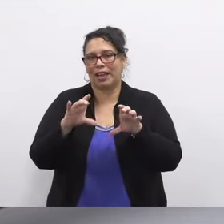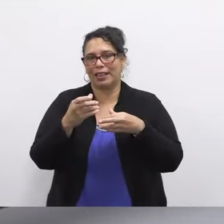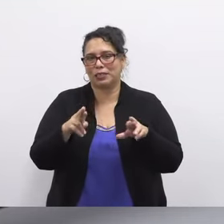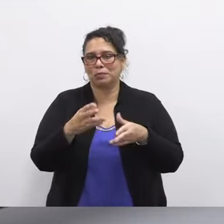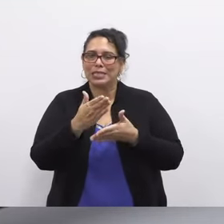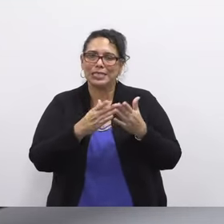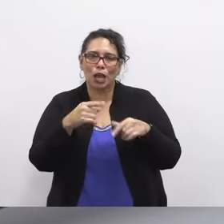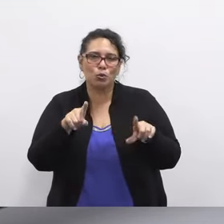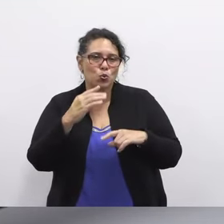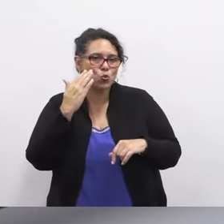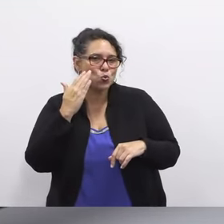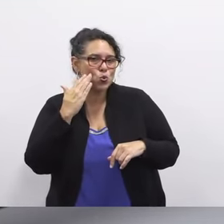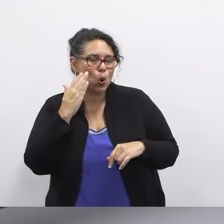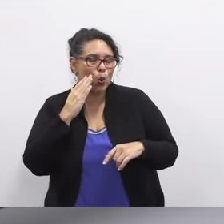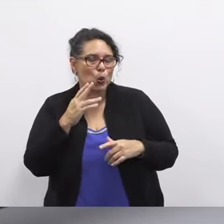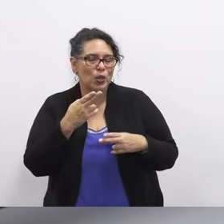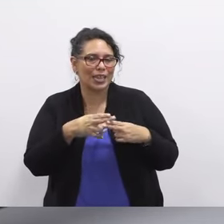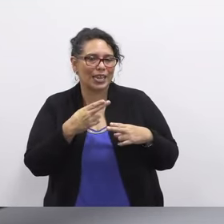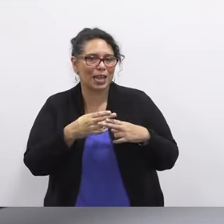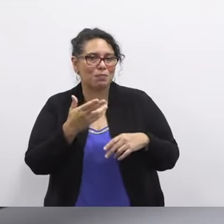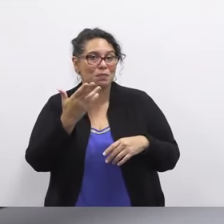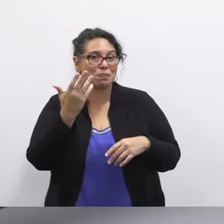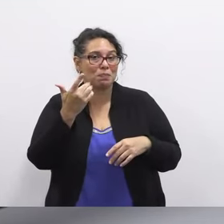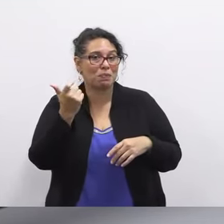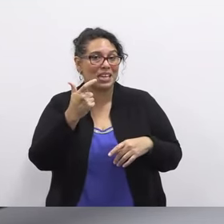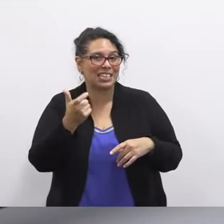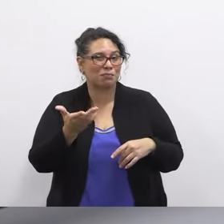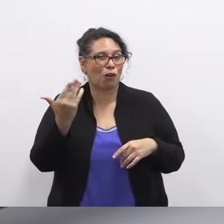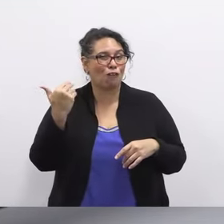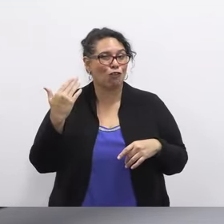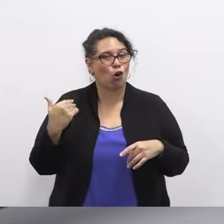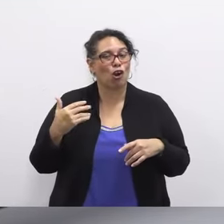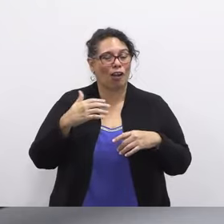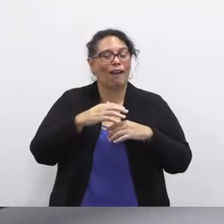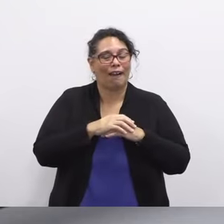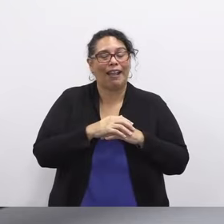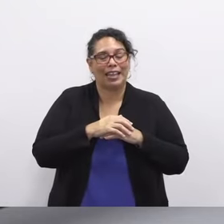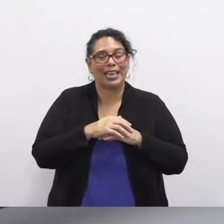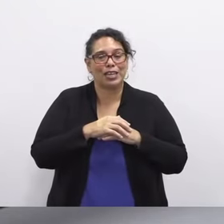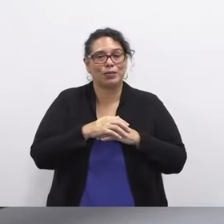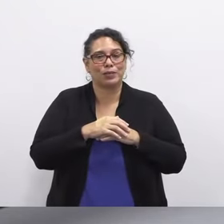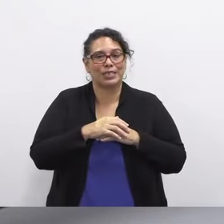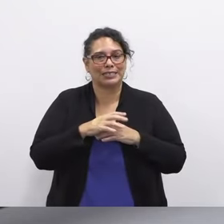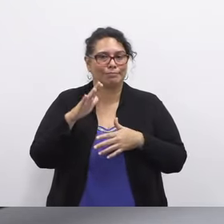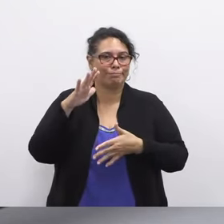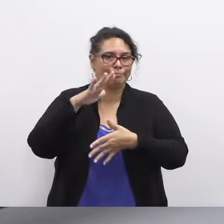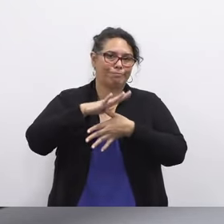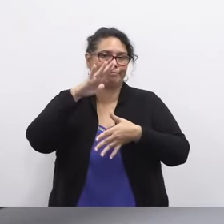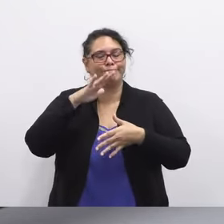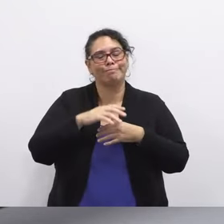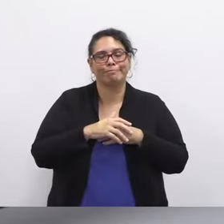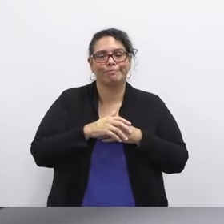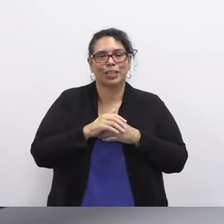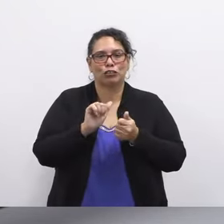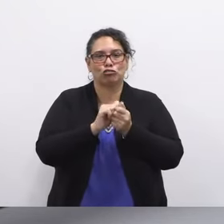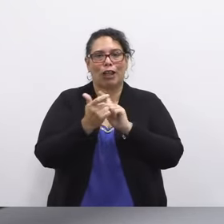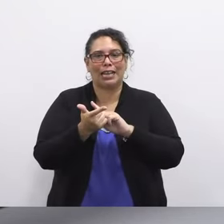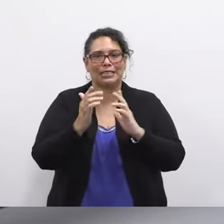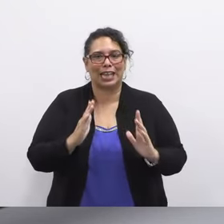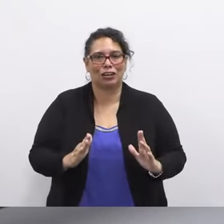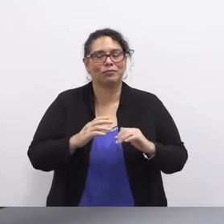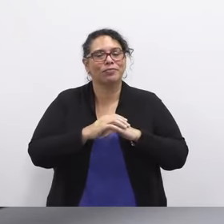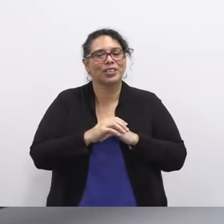that name because he was our senior translator in Long Beach Unified School District before he went into teaching. He now teaches a number of